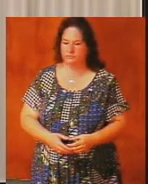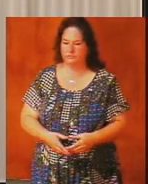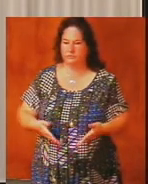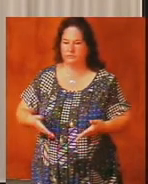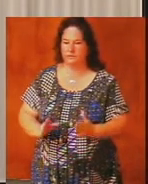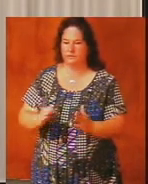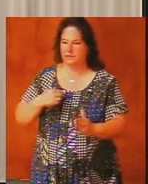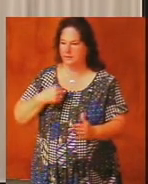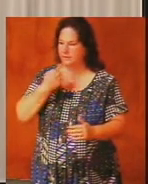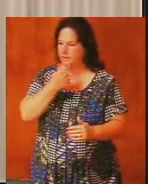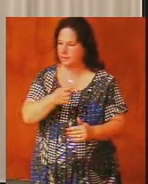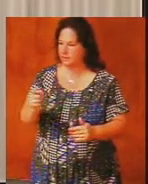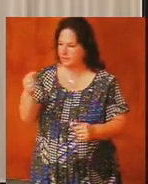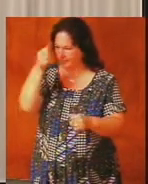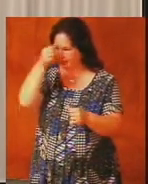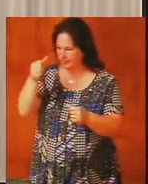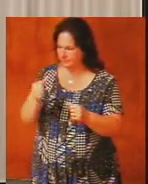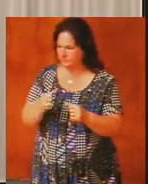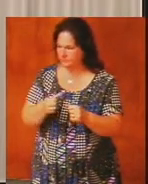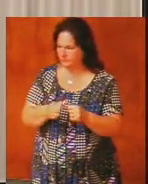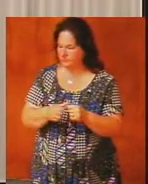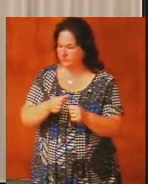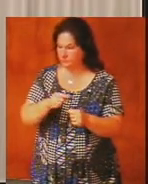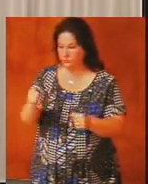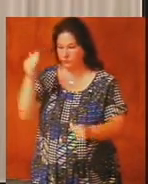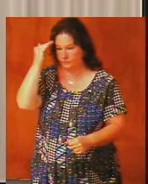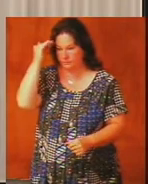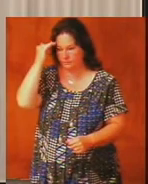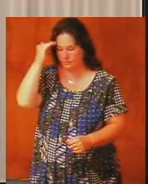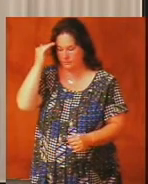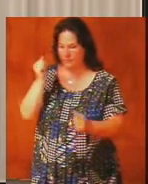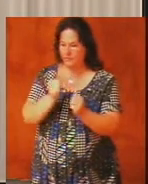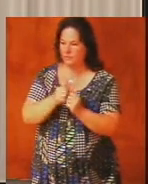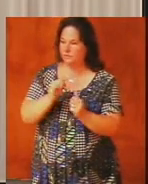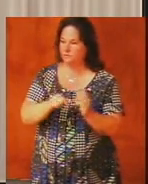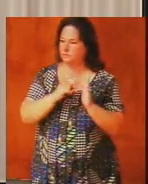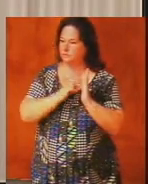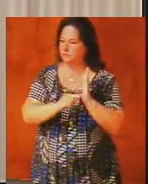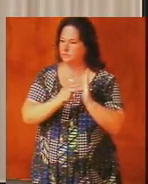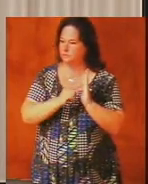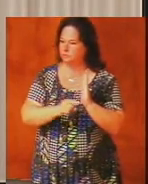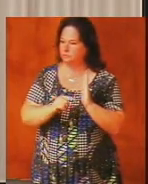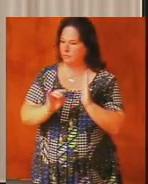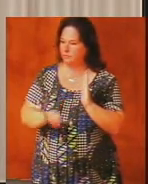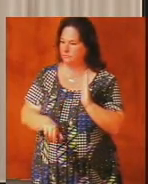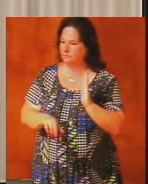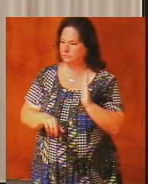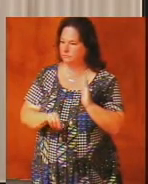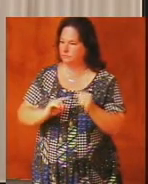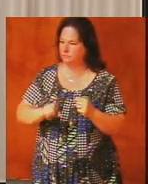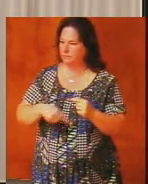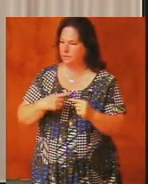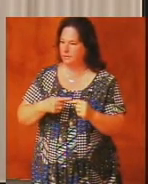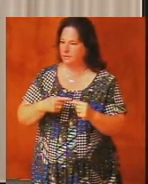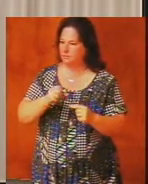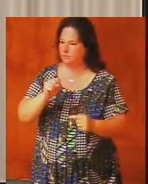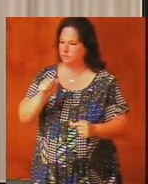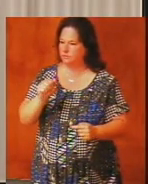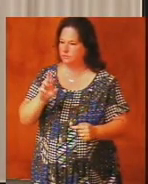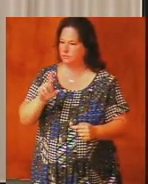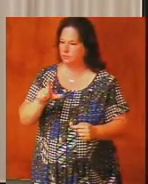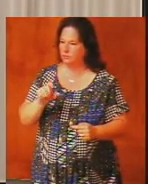me remind you, and you're very familiar with this passage, that when Saul of